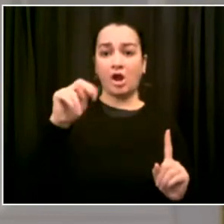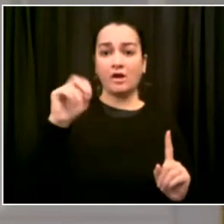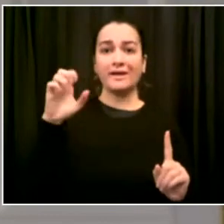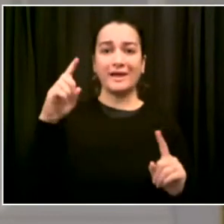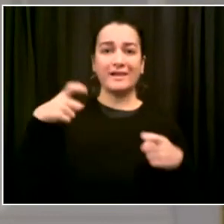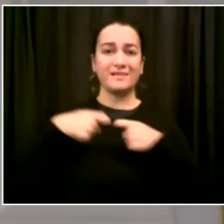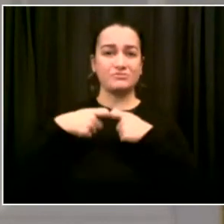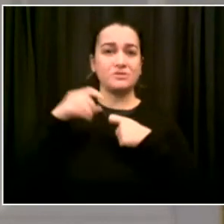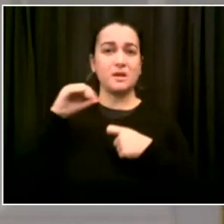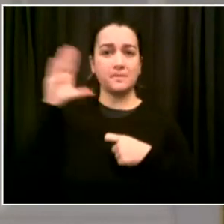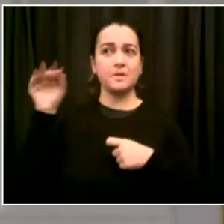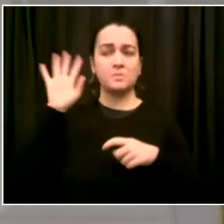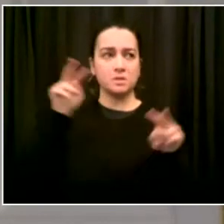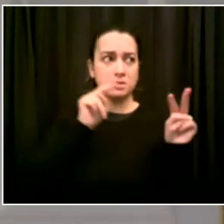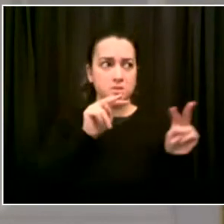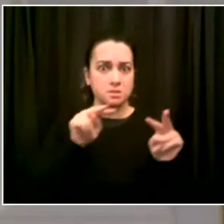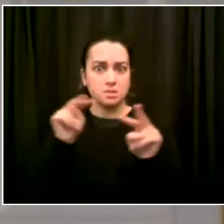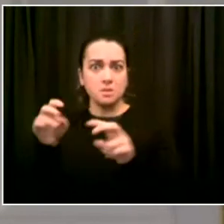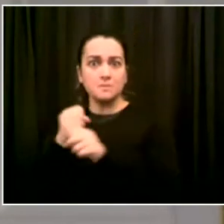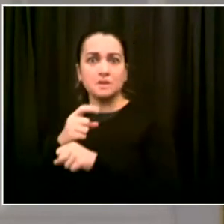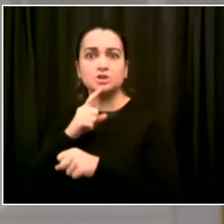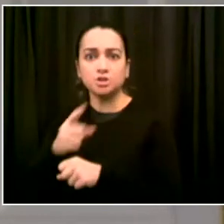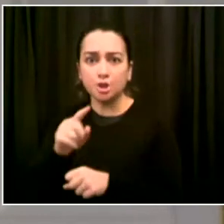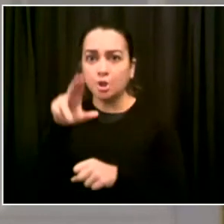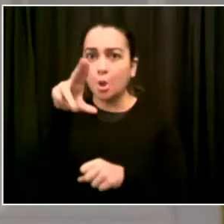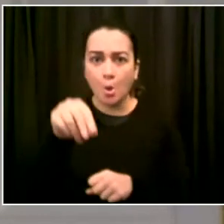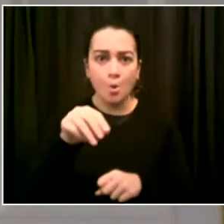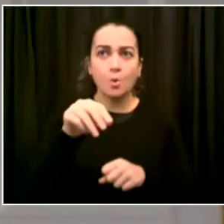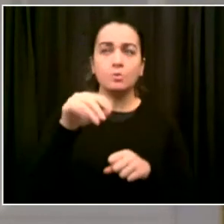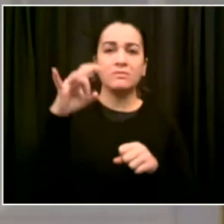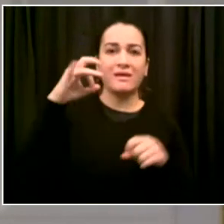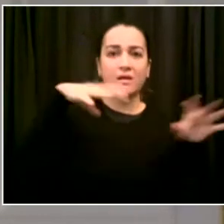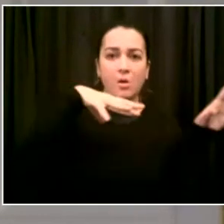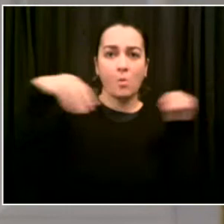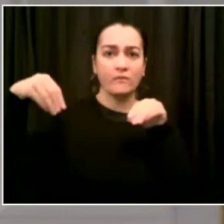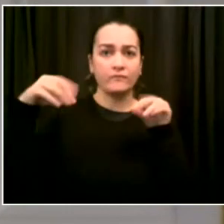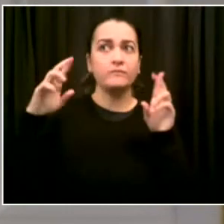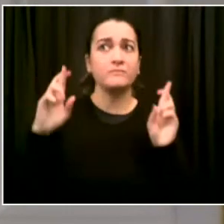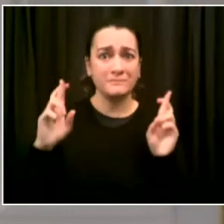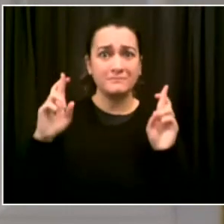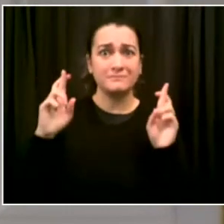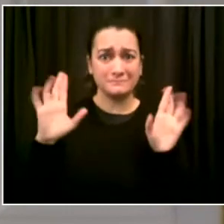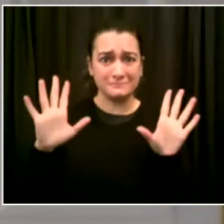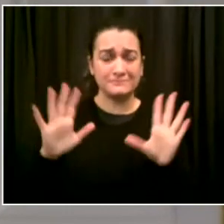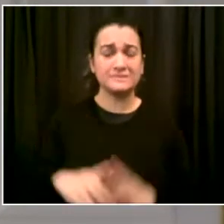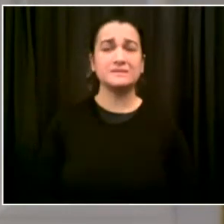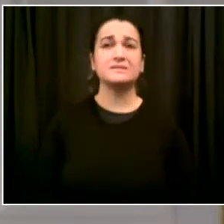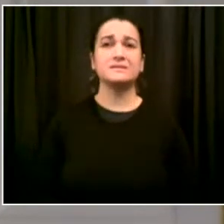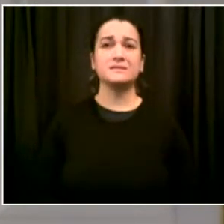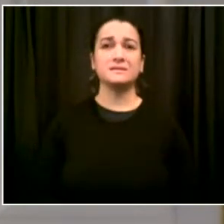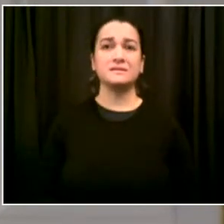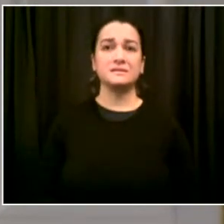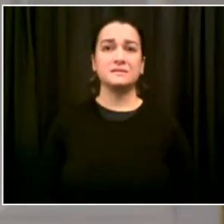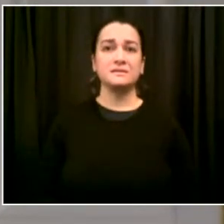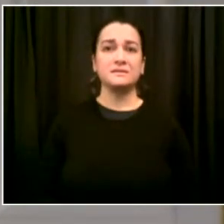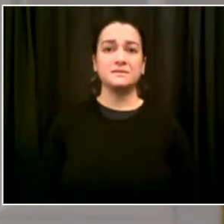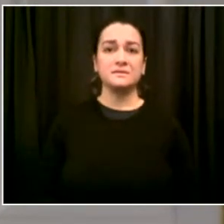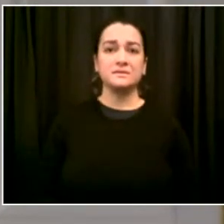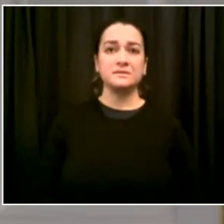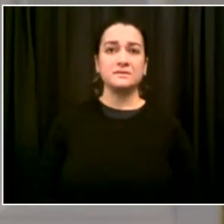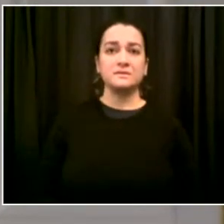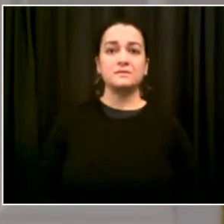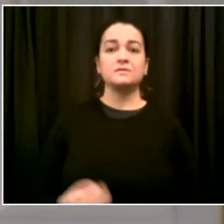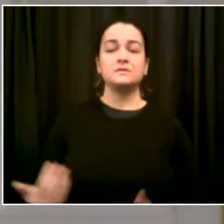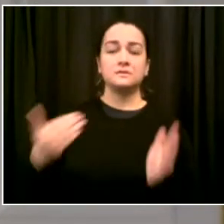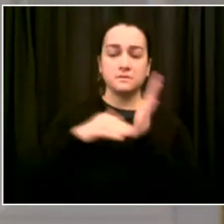To close, I'd just like to thank everyone for staying off the roads today and also for taking care of your neighbors, looking out for your neighbors and loved ones as we